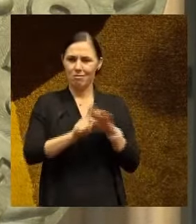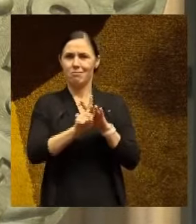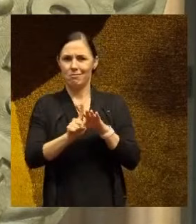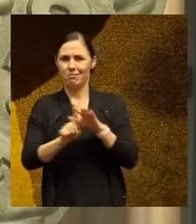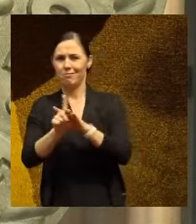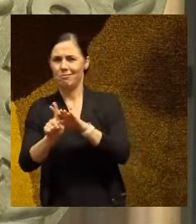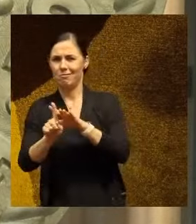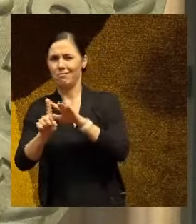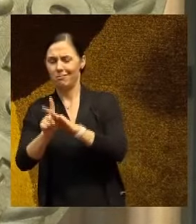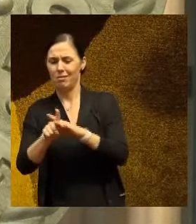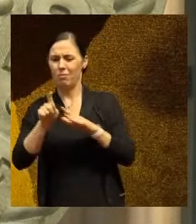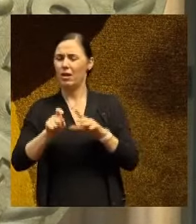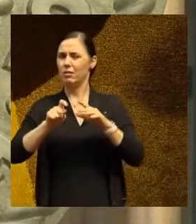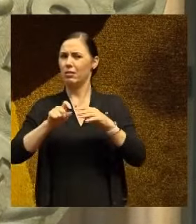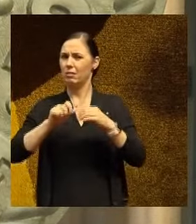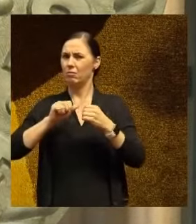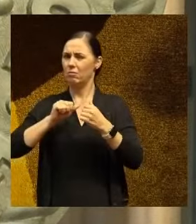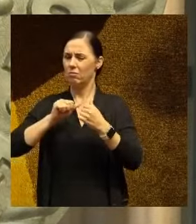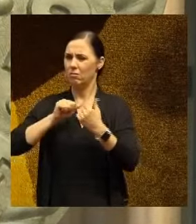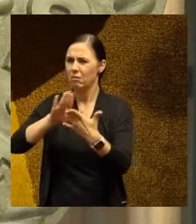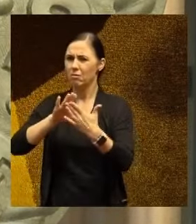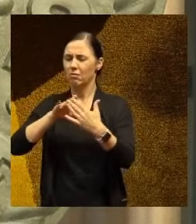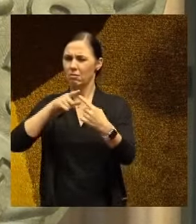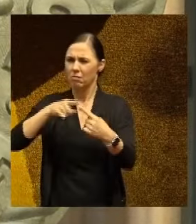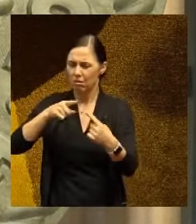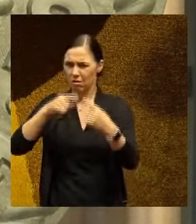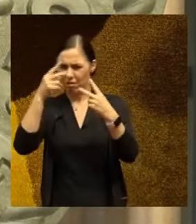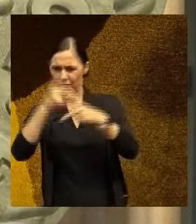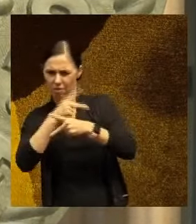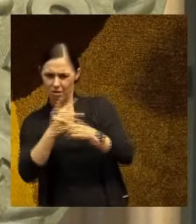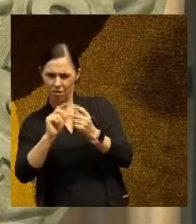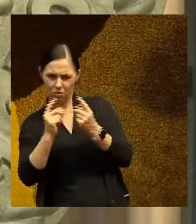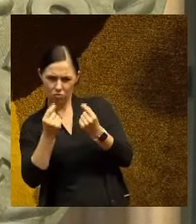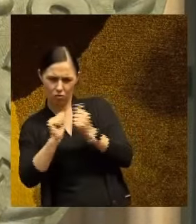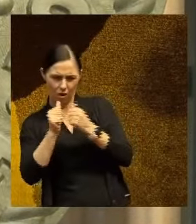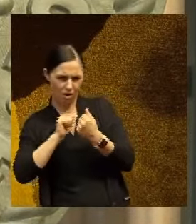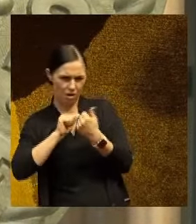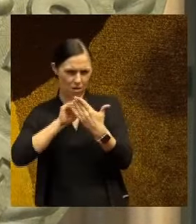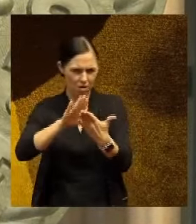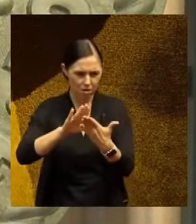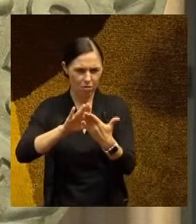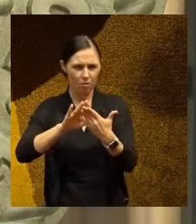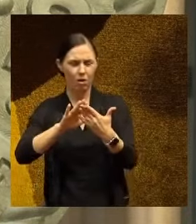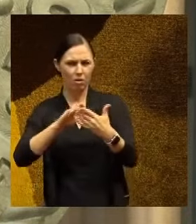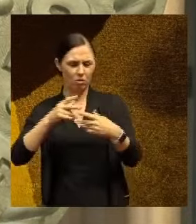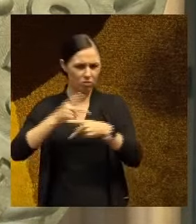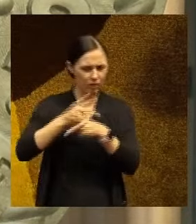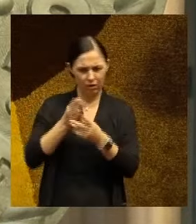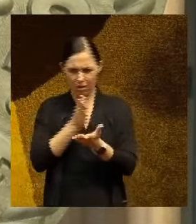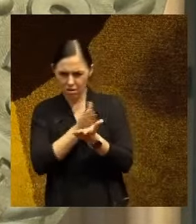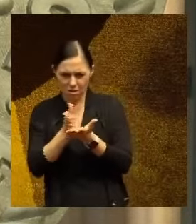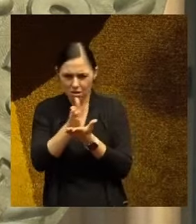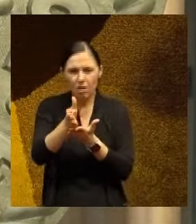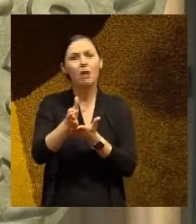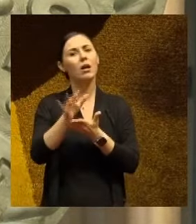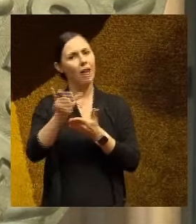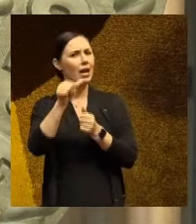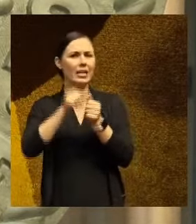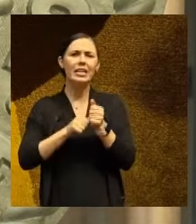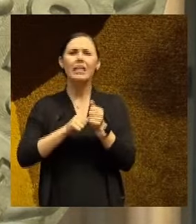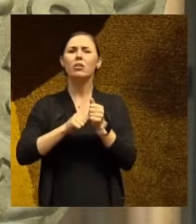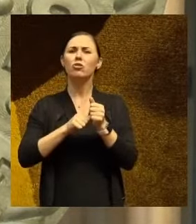find its own strengths, its own answers, and its own path forward. In